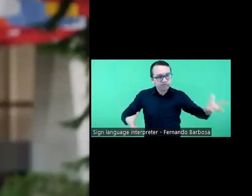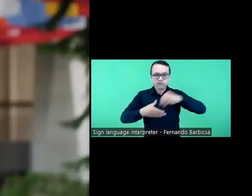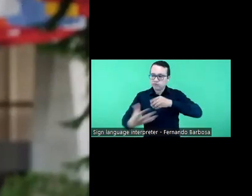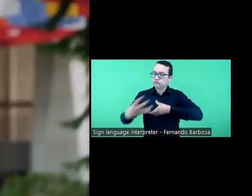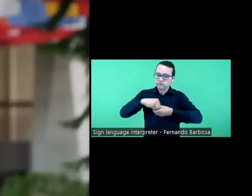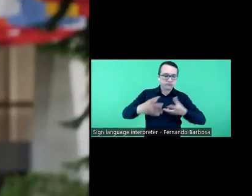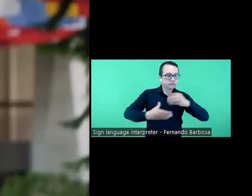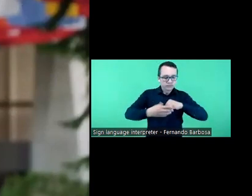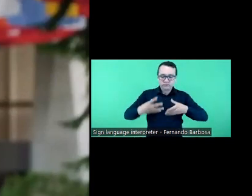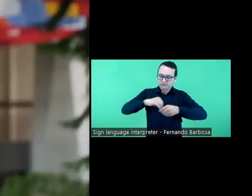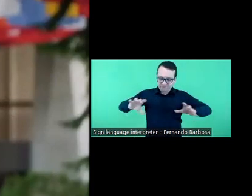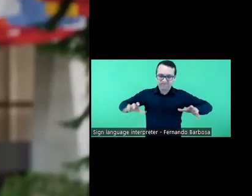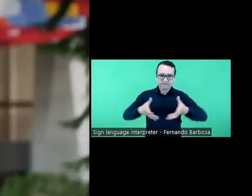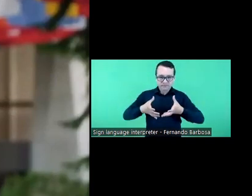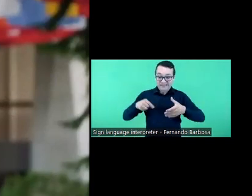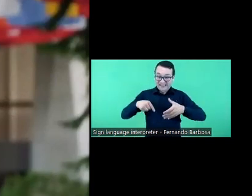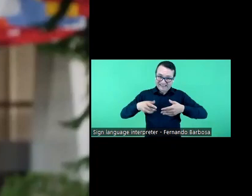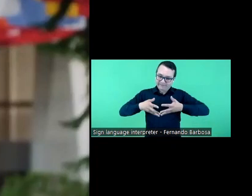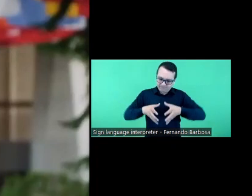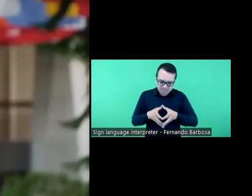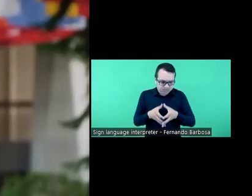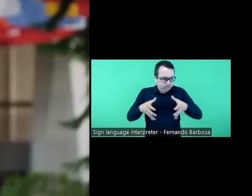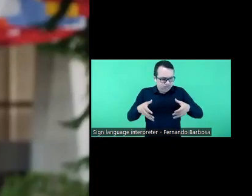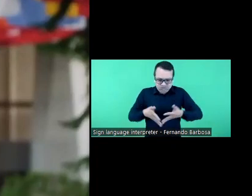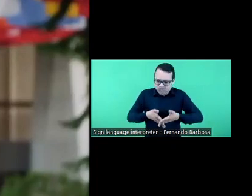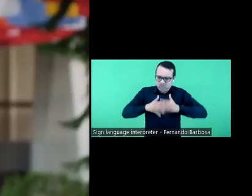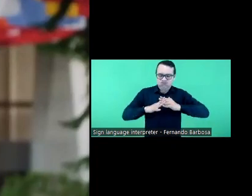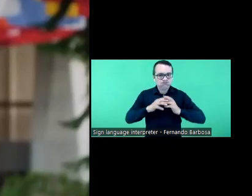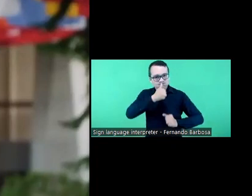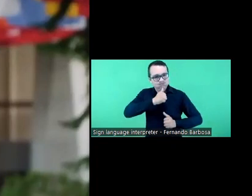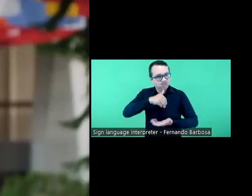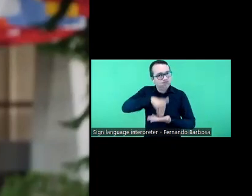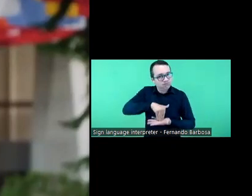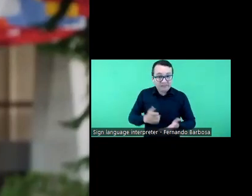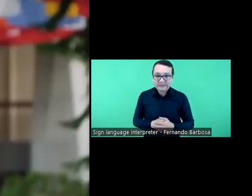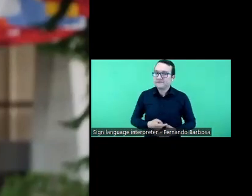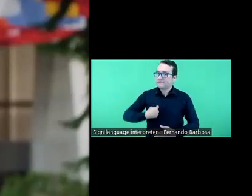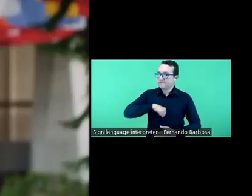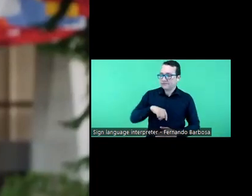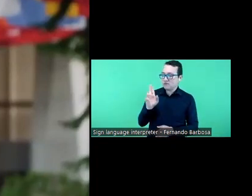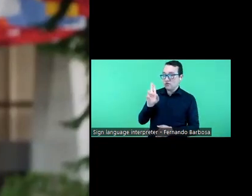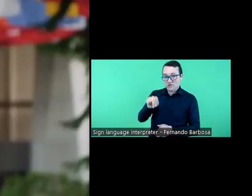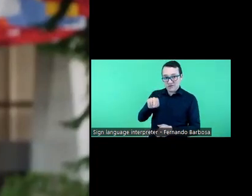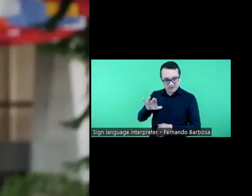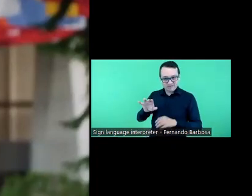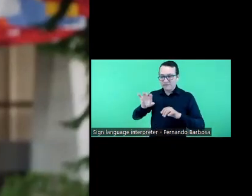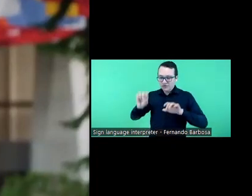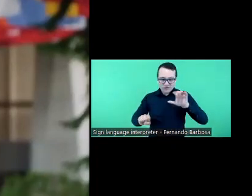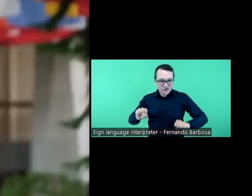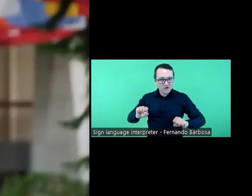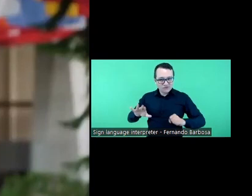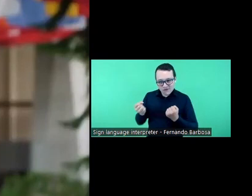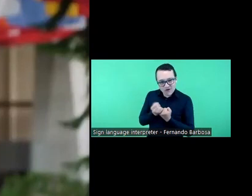building resilience. We're proud to join together with the United Nations Office for South Cooperation